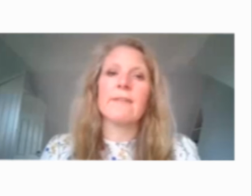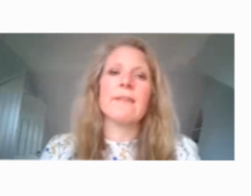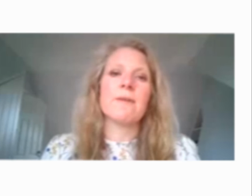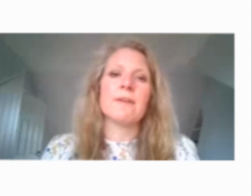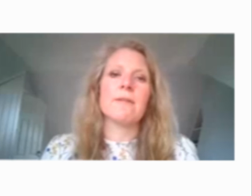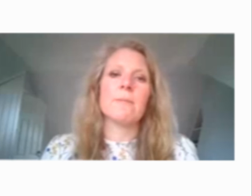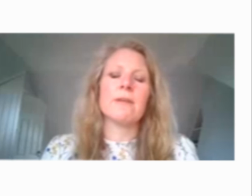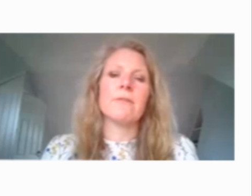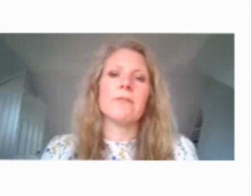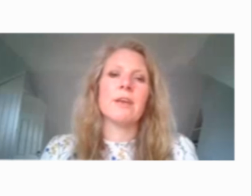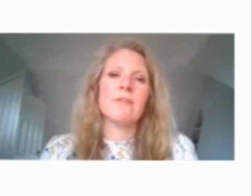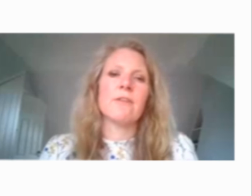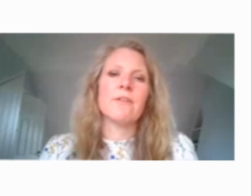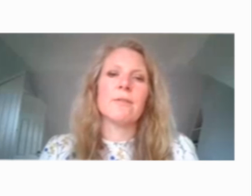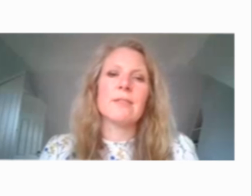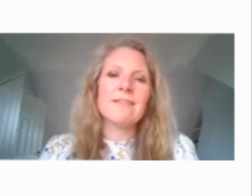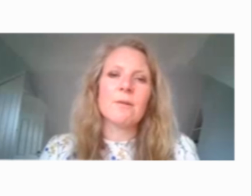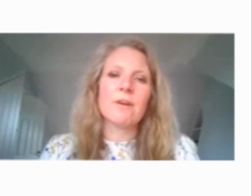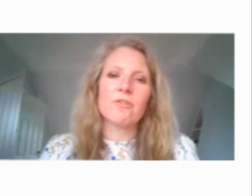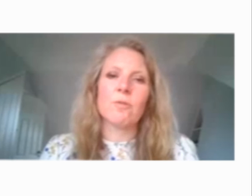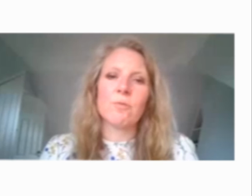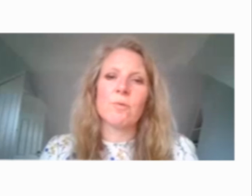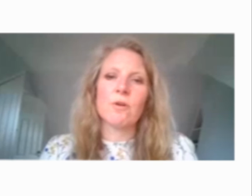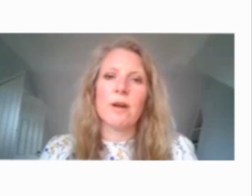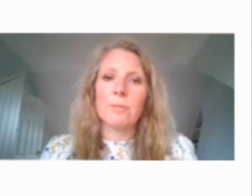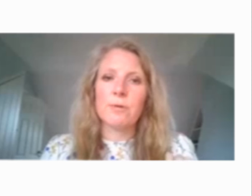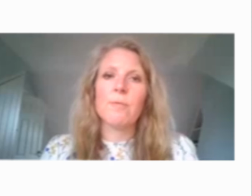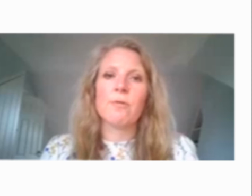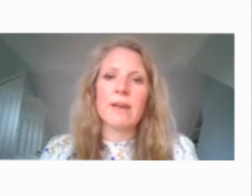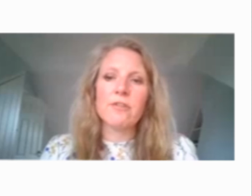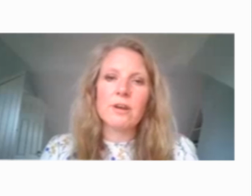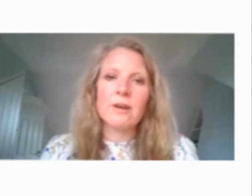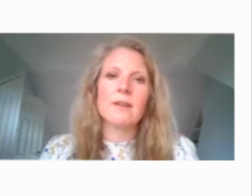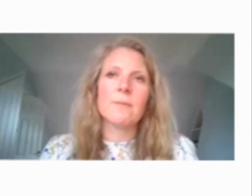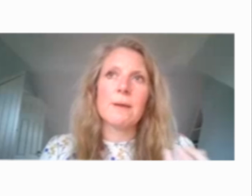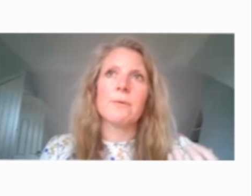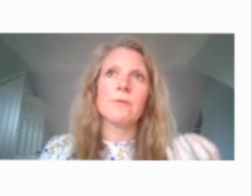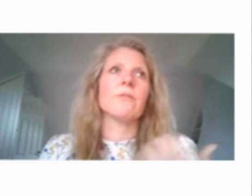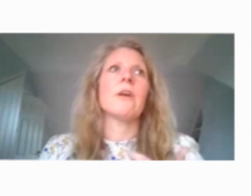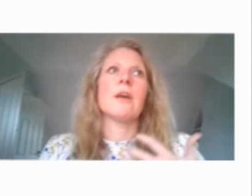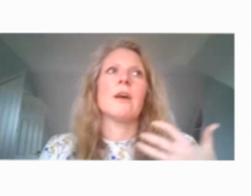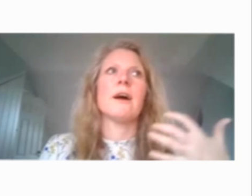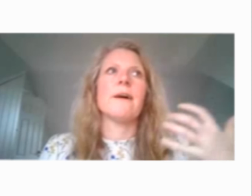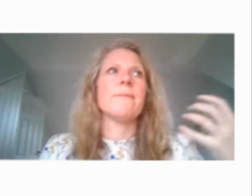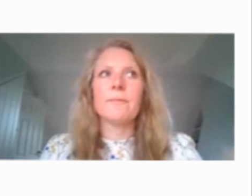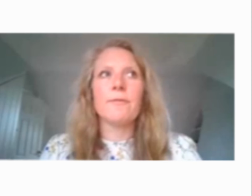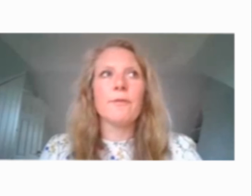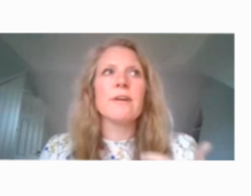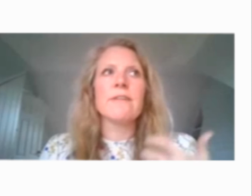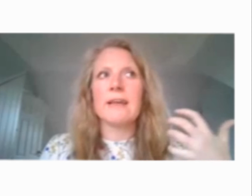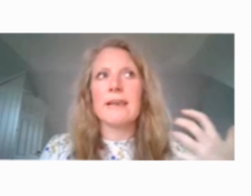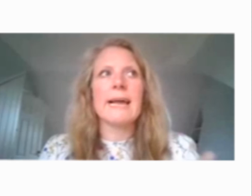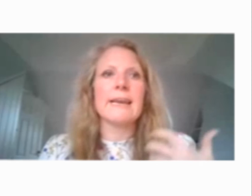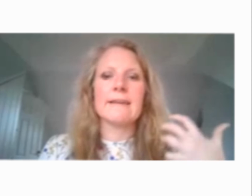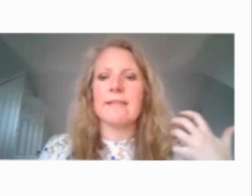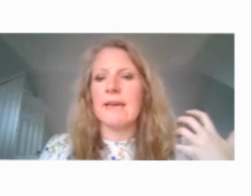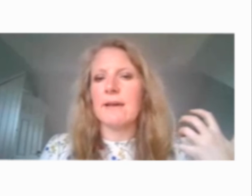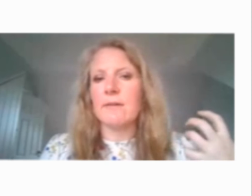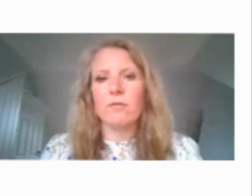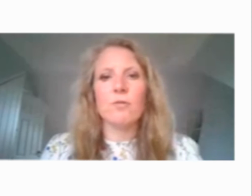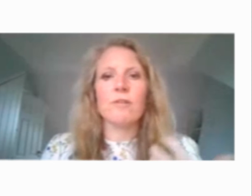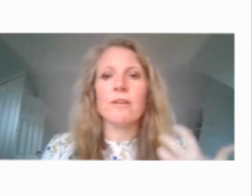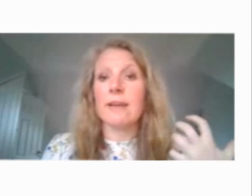not see any of these benefits themselves. So this is a question which we would call appropriation, that people's forests, their